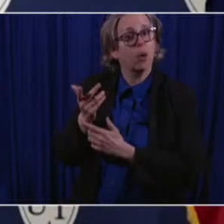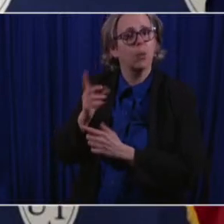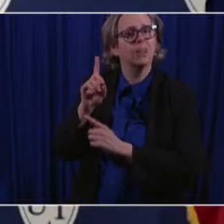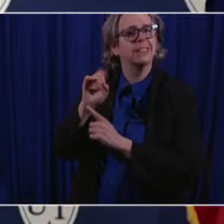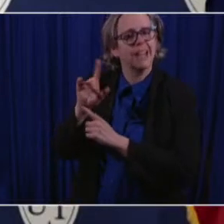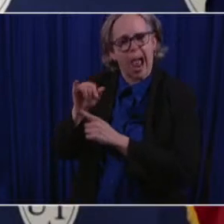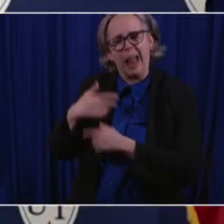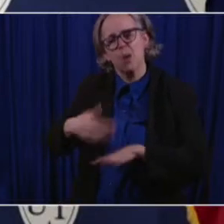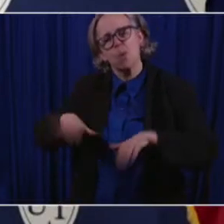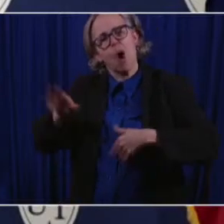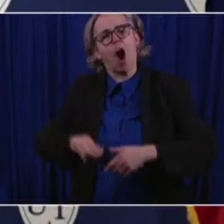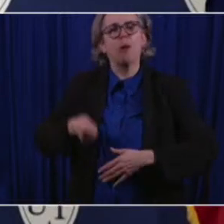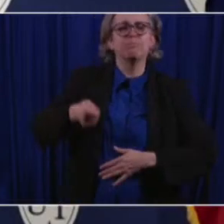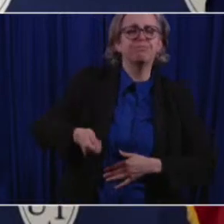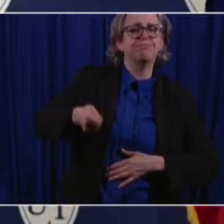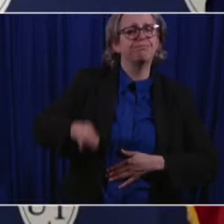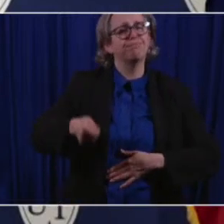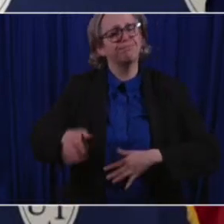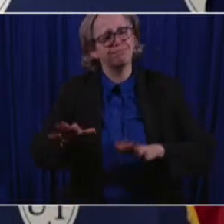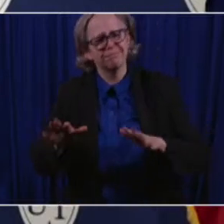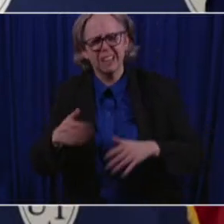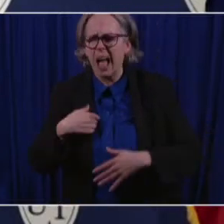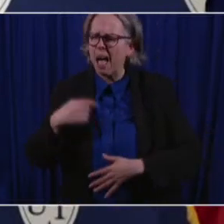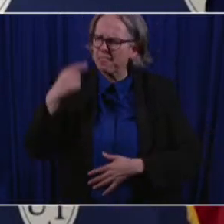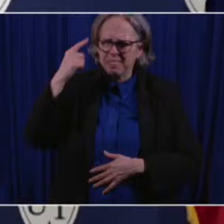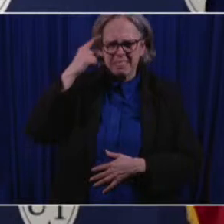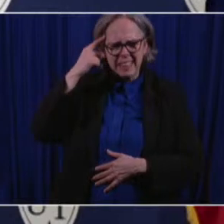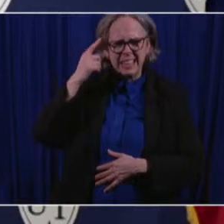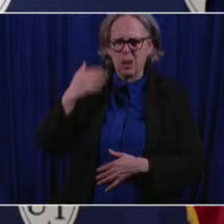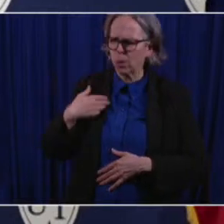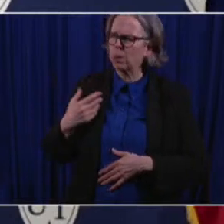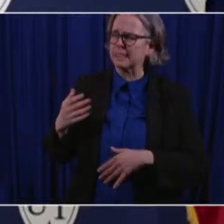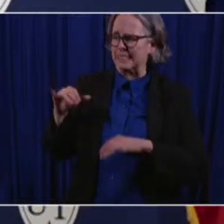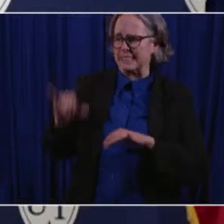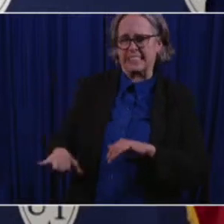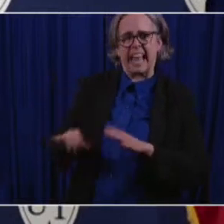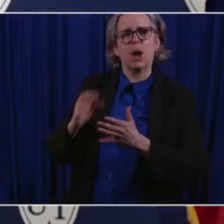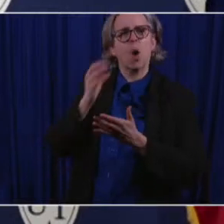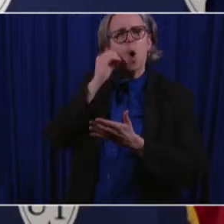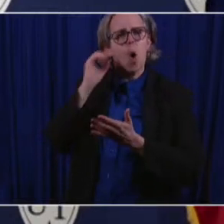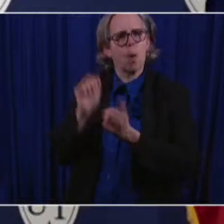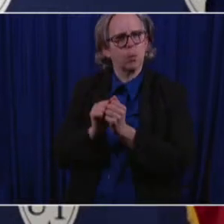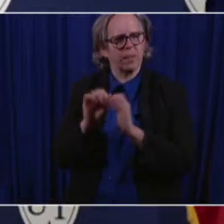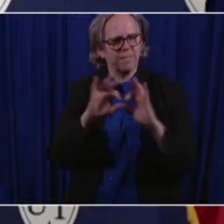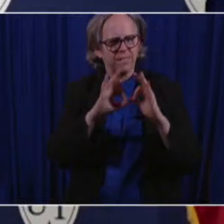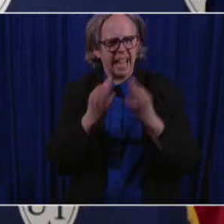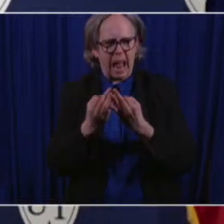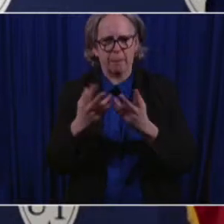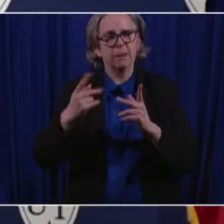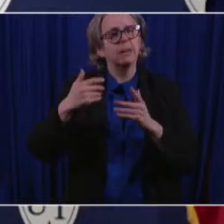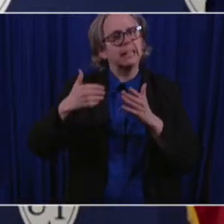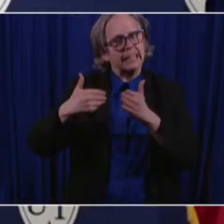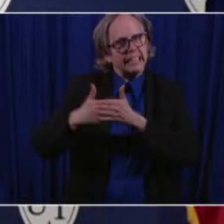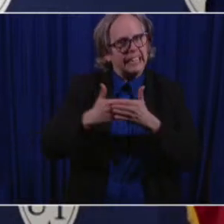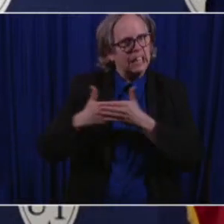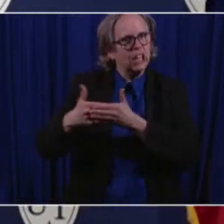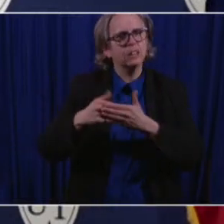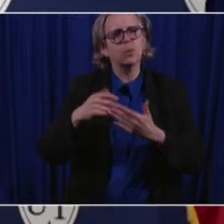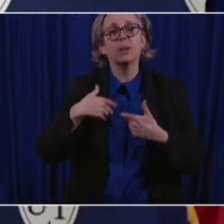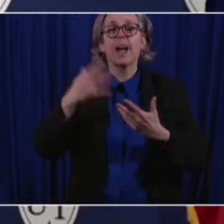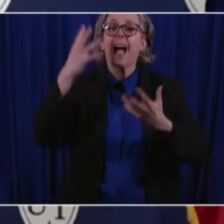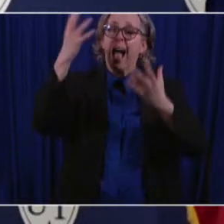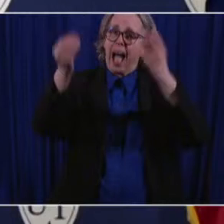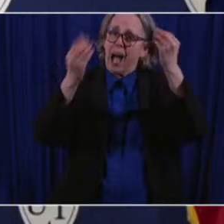just being home and having our family around and being able to go outdoors now that it's